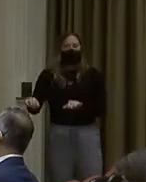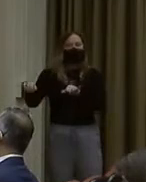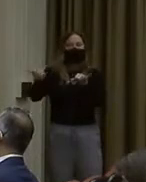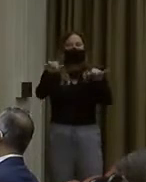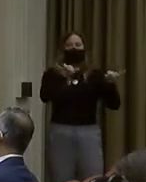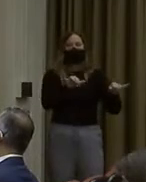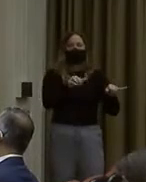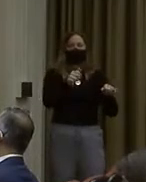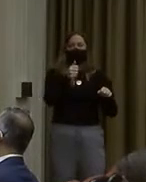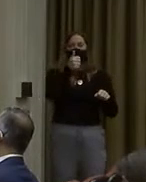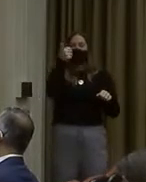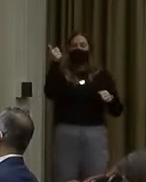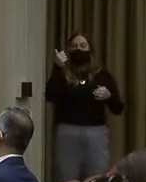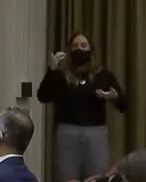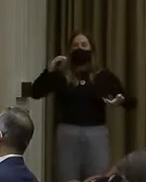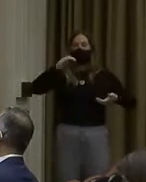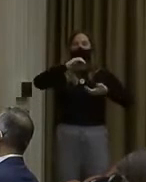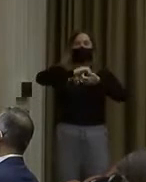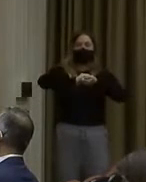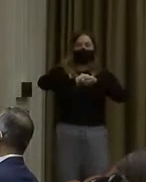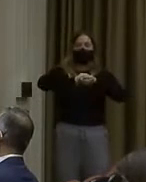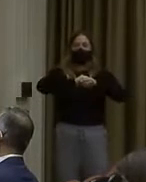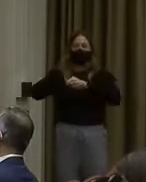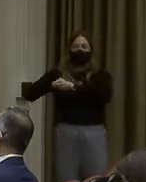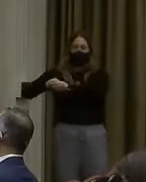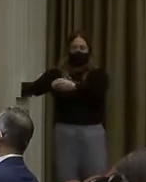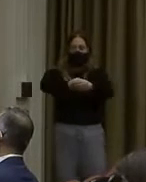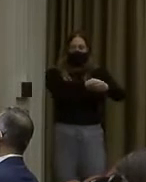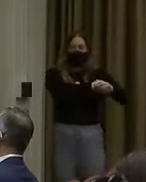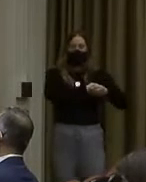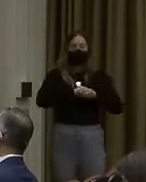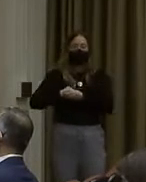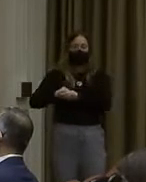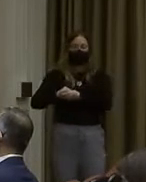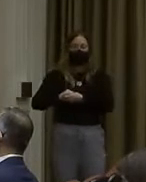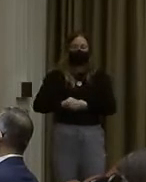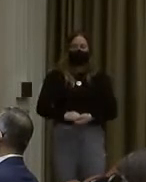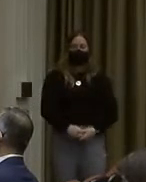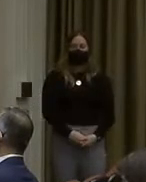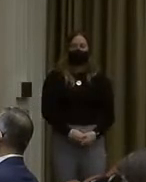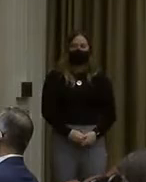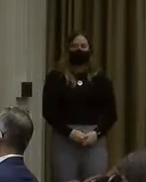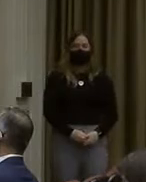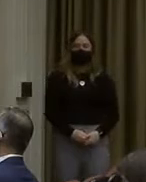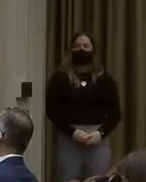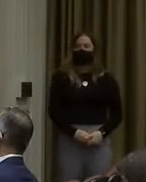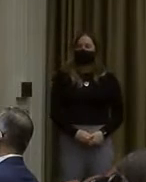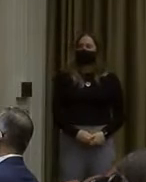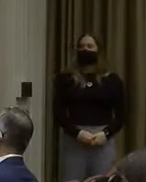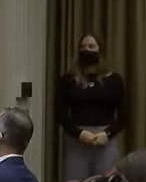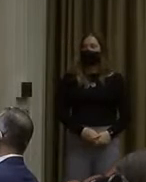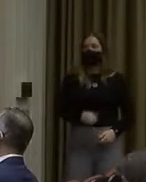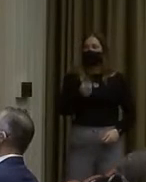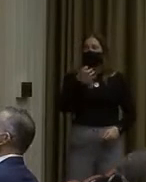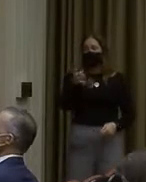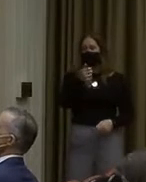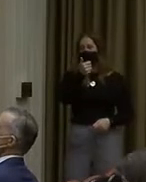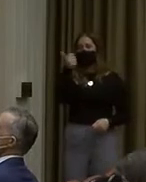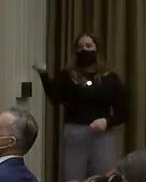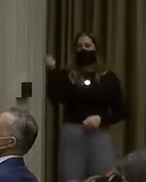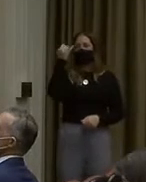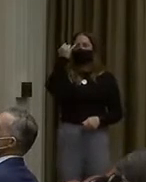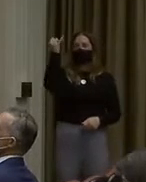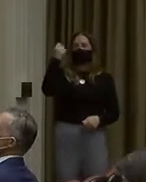think that that's another bridging point that we can find to work together on these issues. A couple of other frameworks that I think